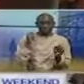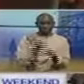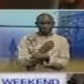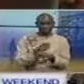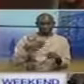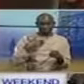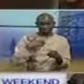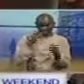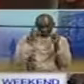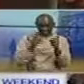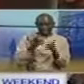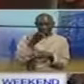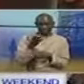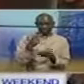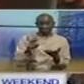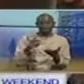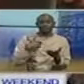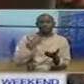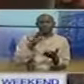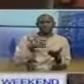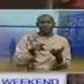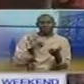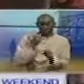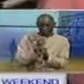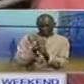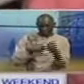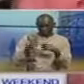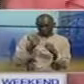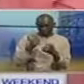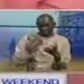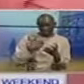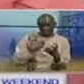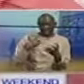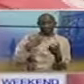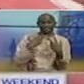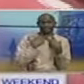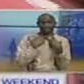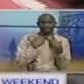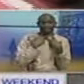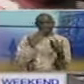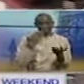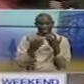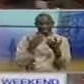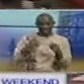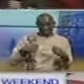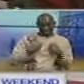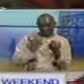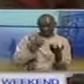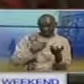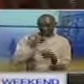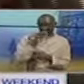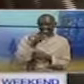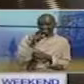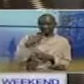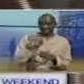of JSC's decisions. However, to say that operations of the judiciary will grind to a halt could be an overstretch, given that JSC is